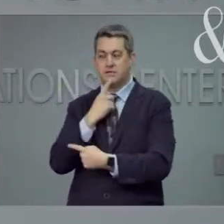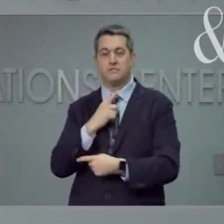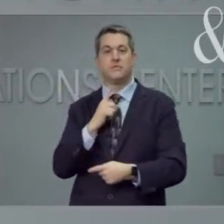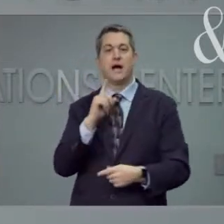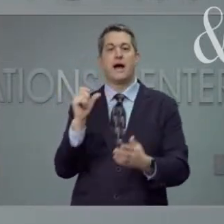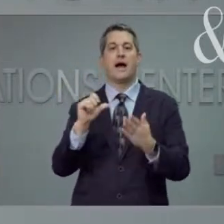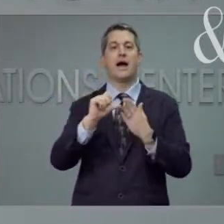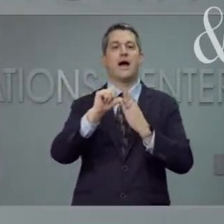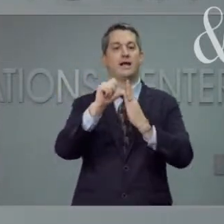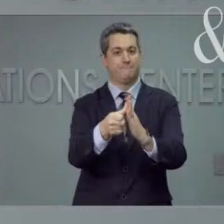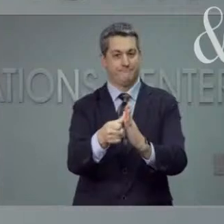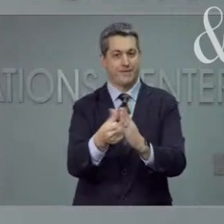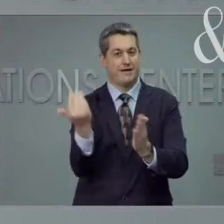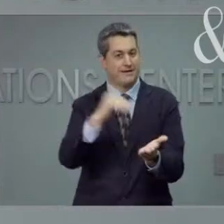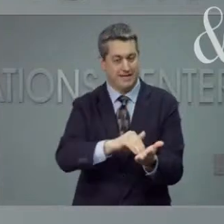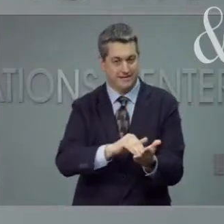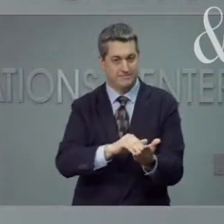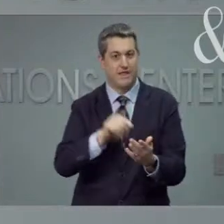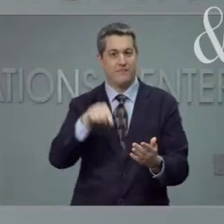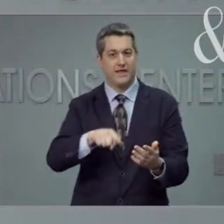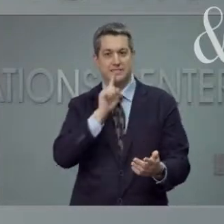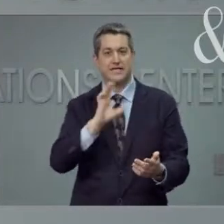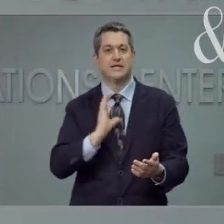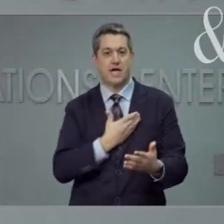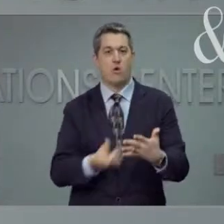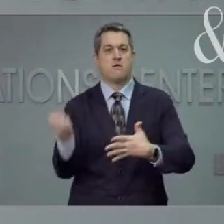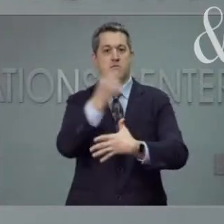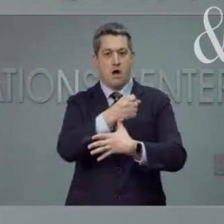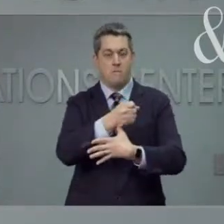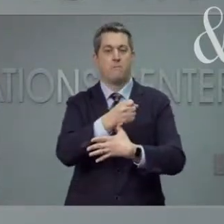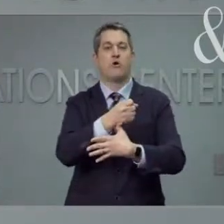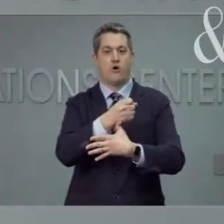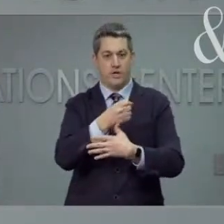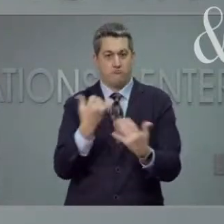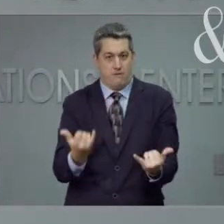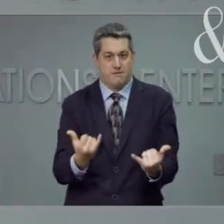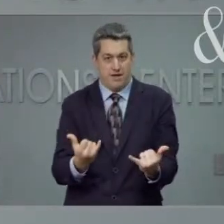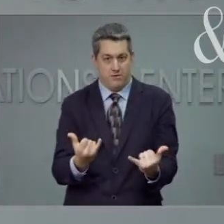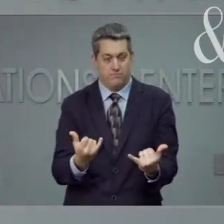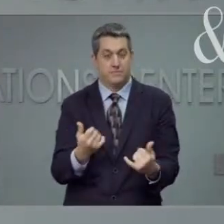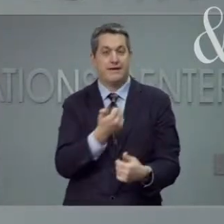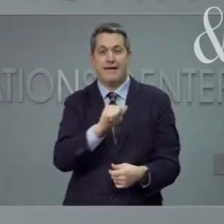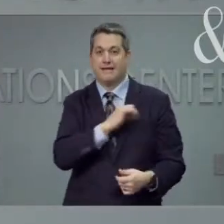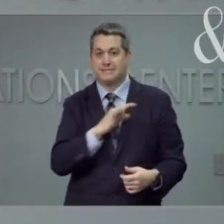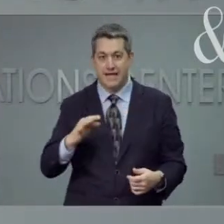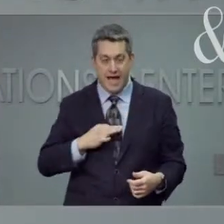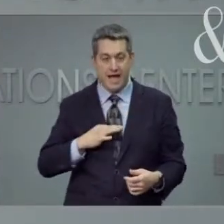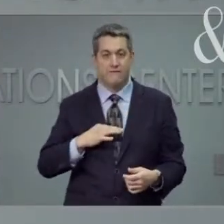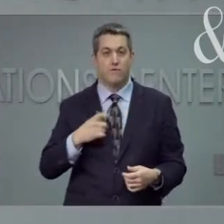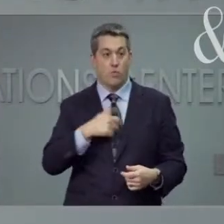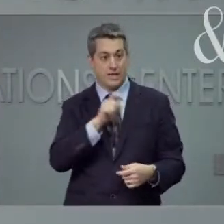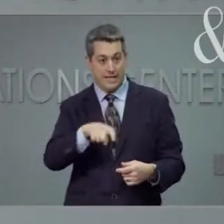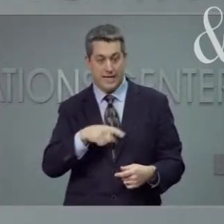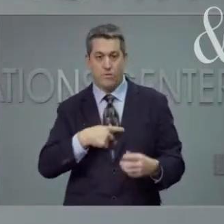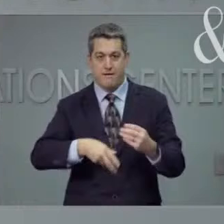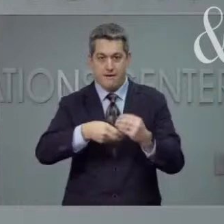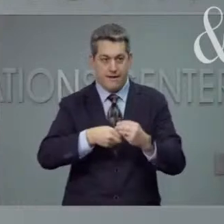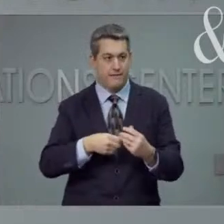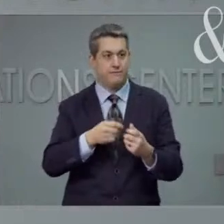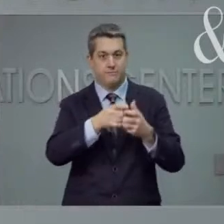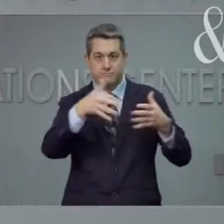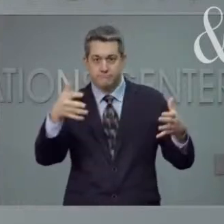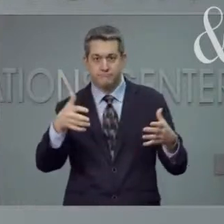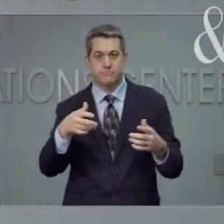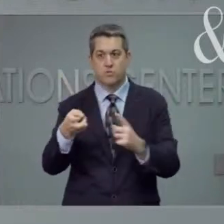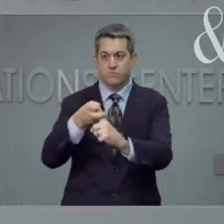our top priority, and we're dedicating whatever personnel and assistance that we need to get this done, and that a number